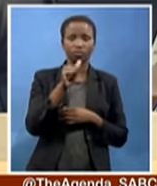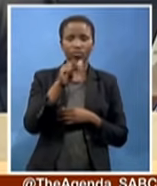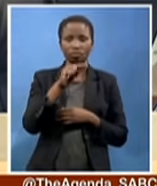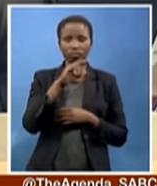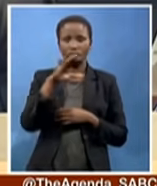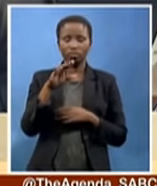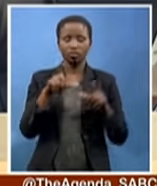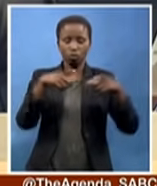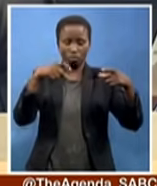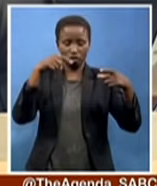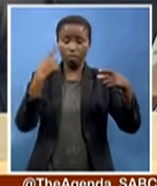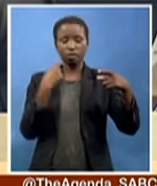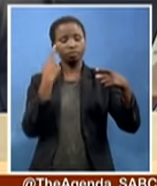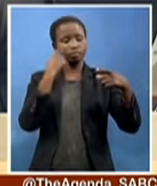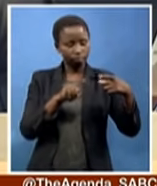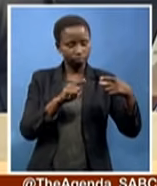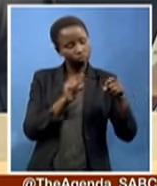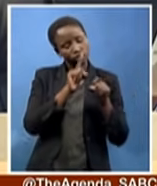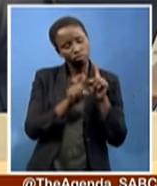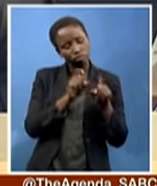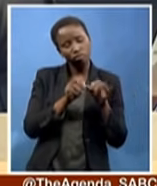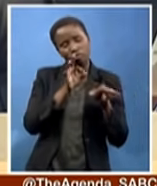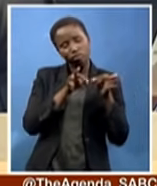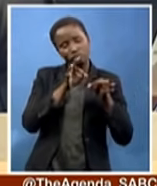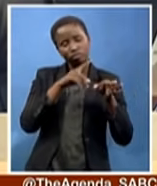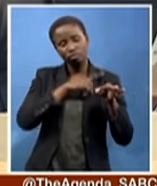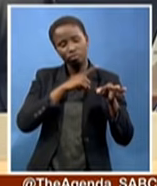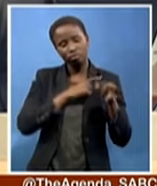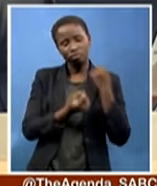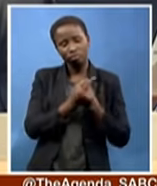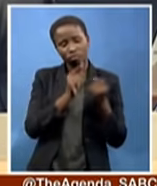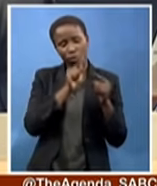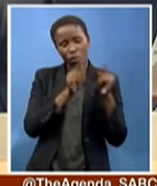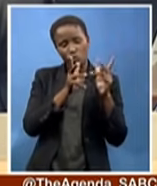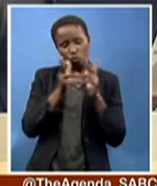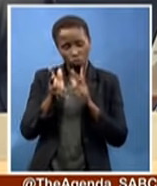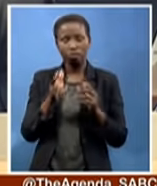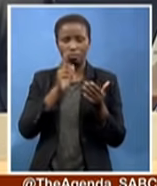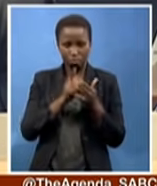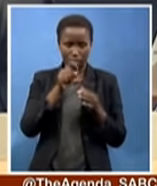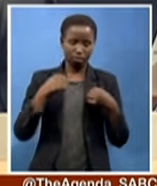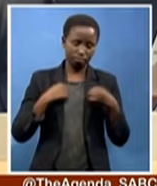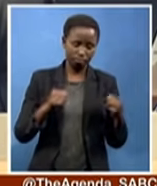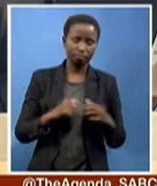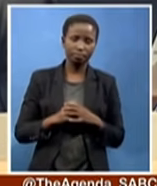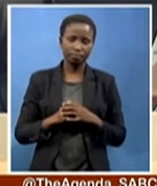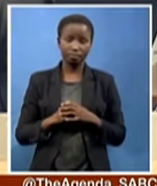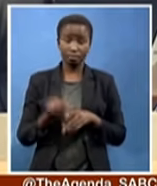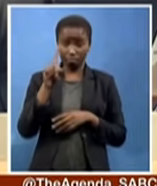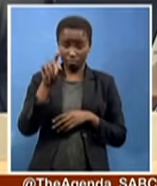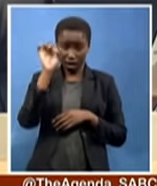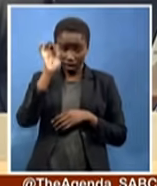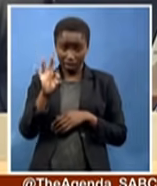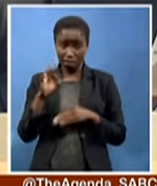these allegations or reports. Should members fail to give an acceptable